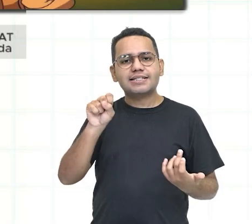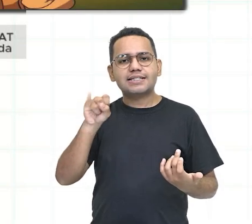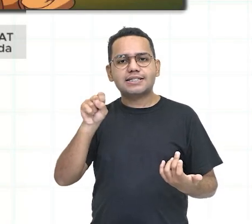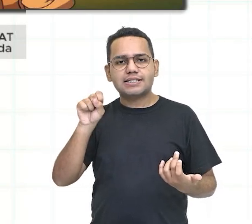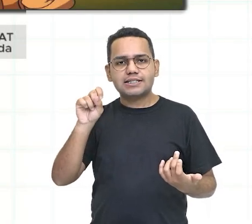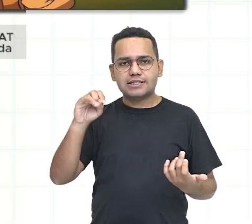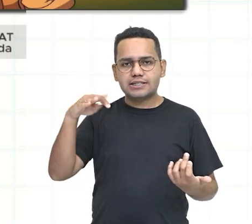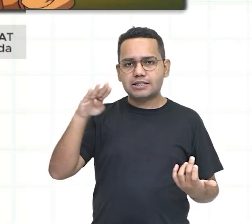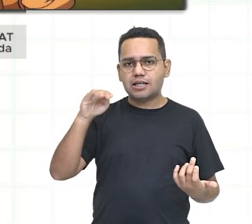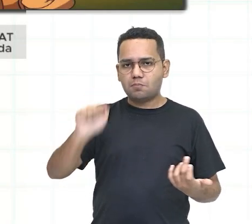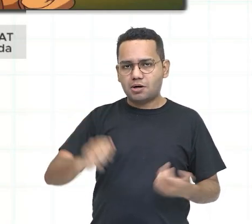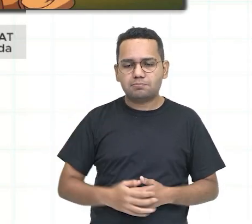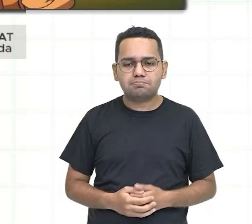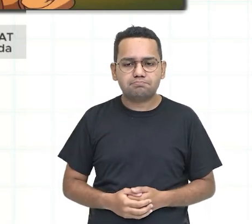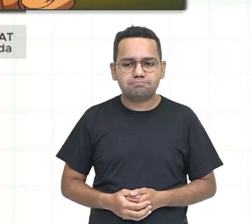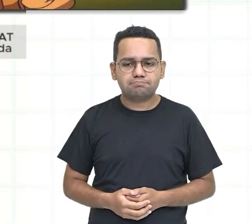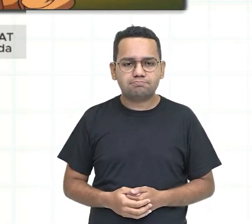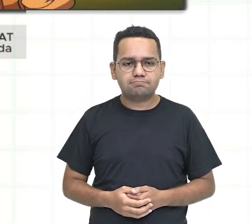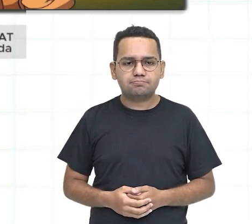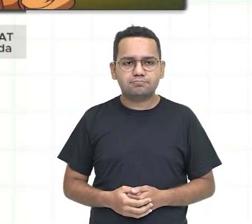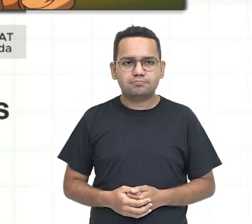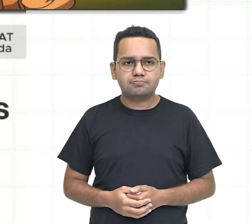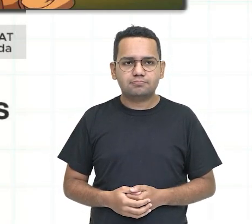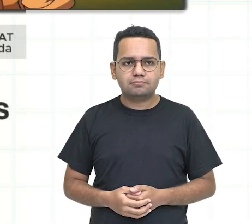pouquinho do texto.